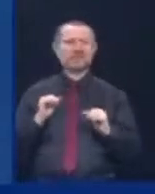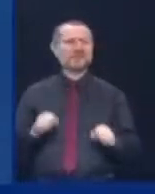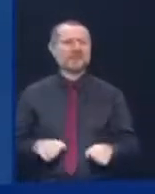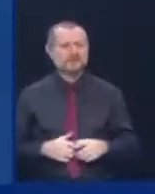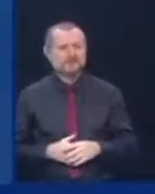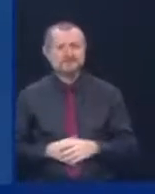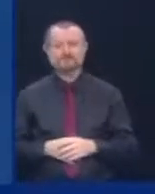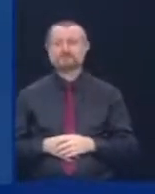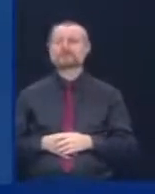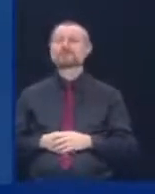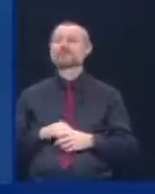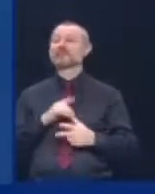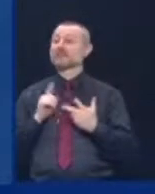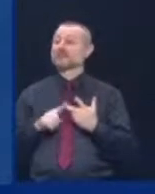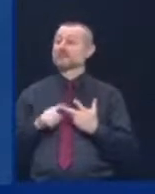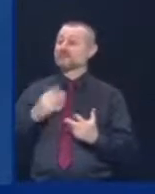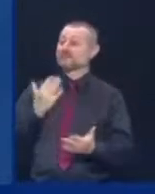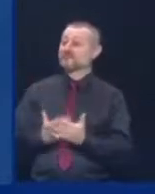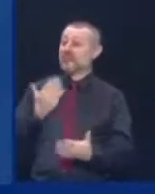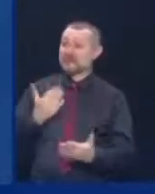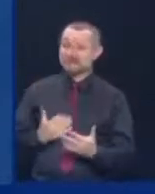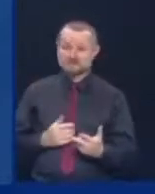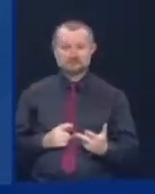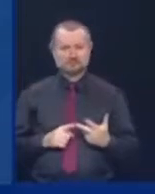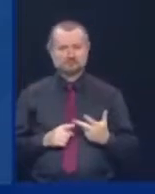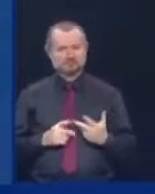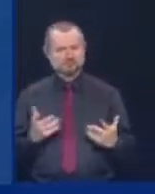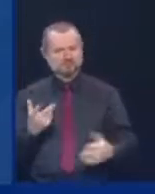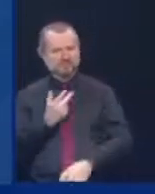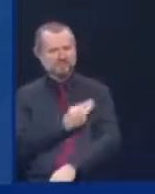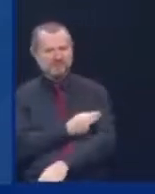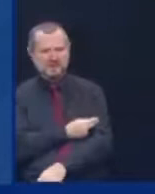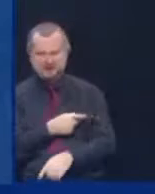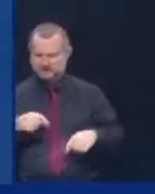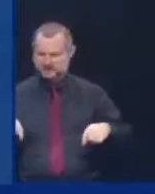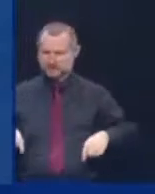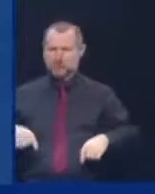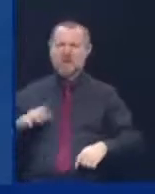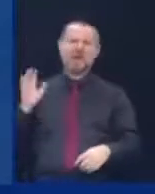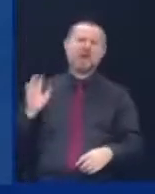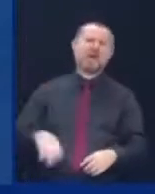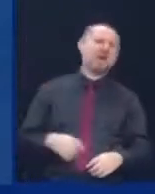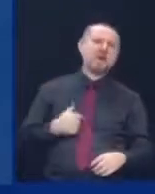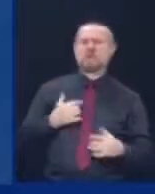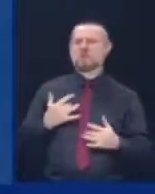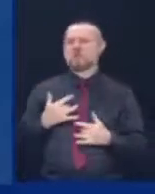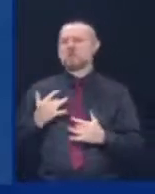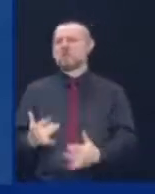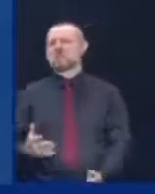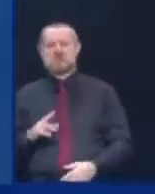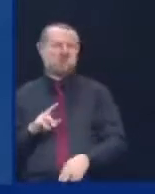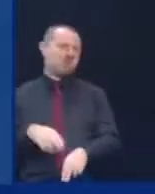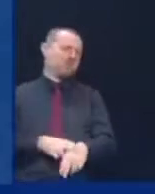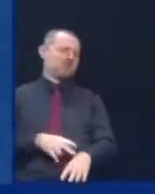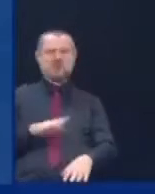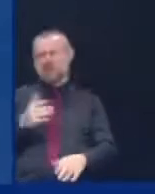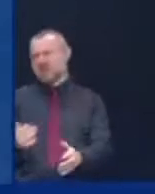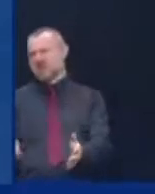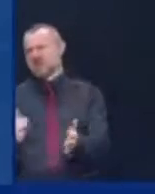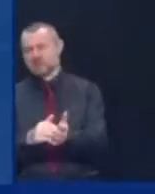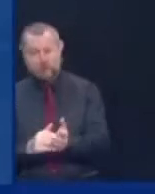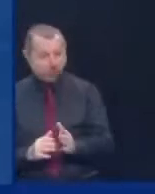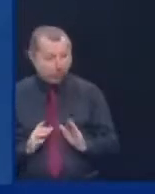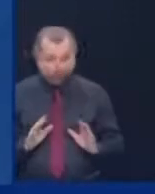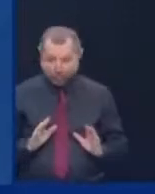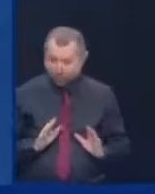Fact 3. The vaccine is here. Happy days. A new therapeutic was